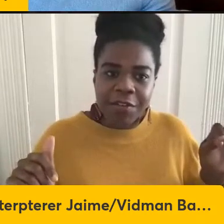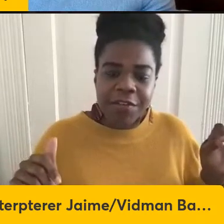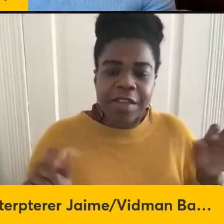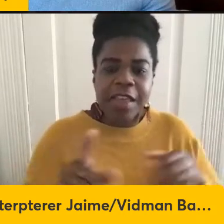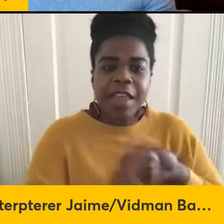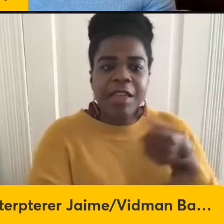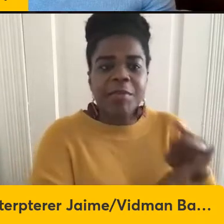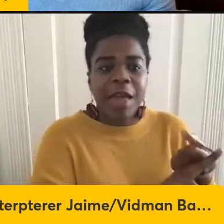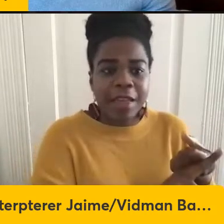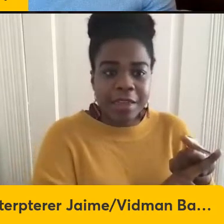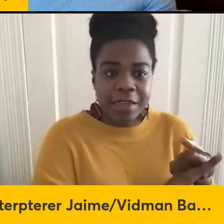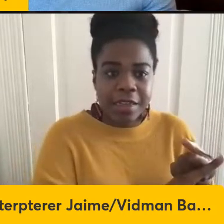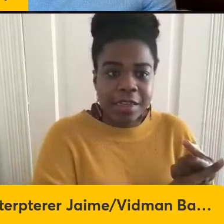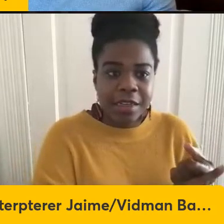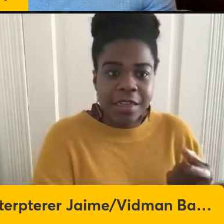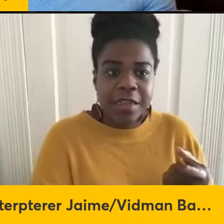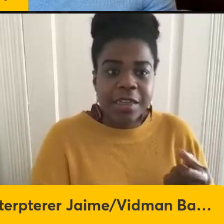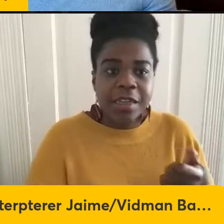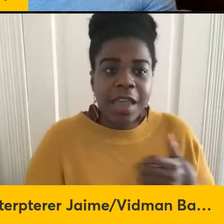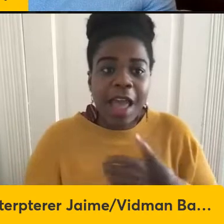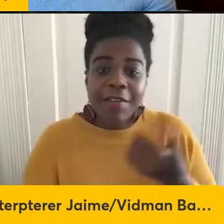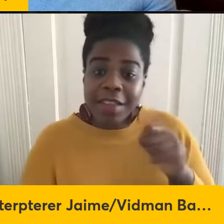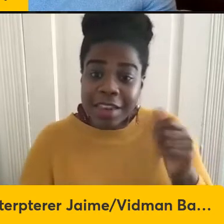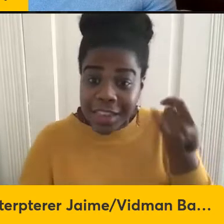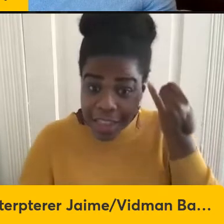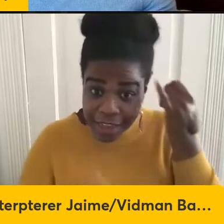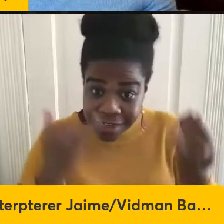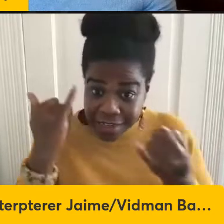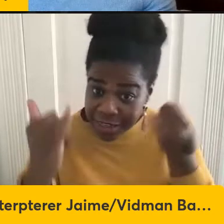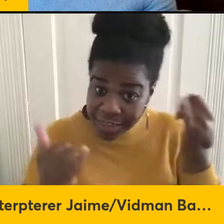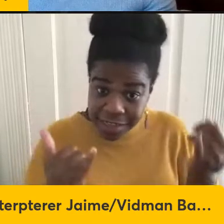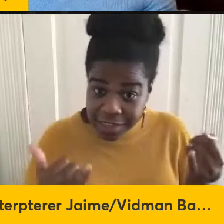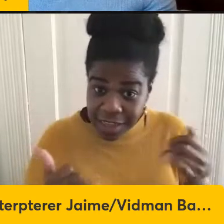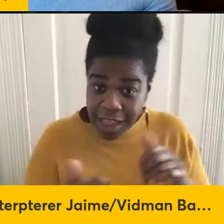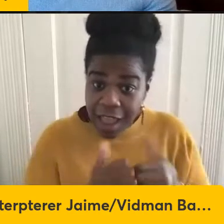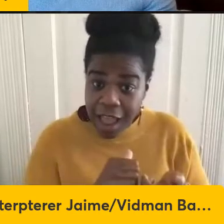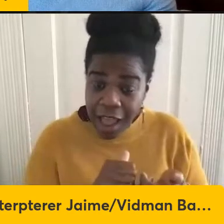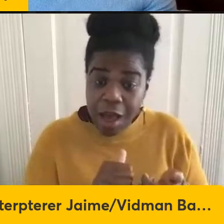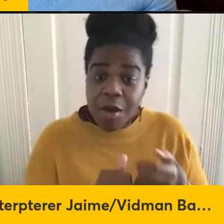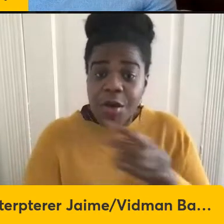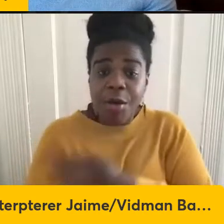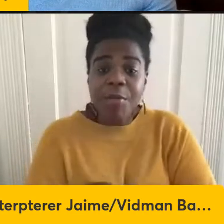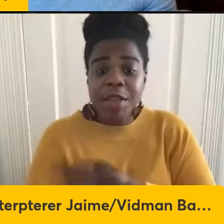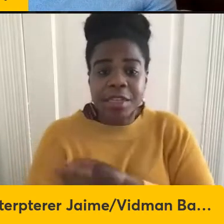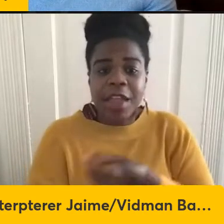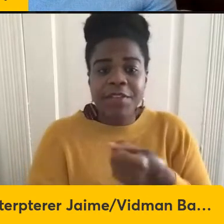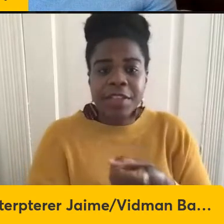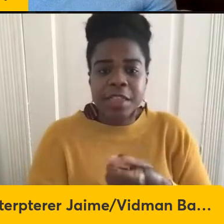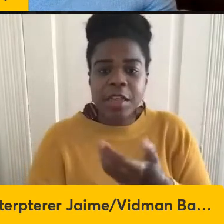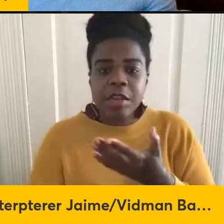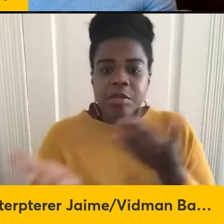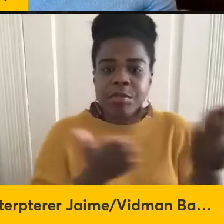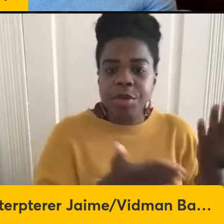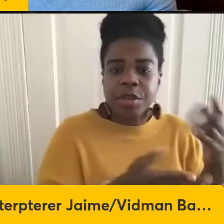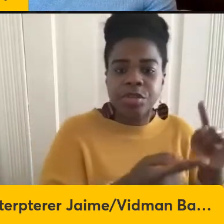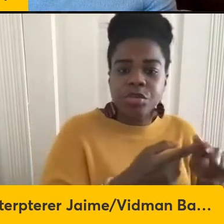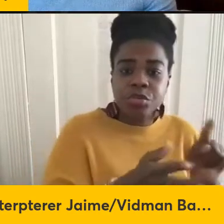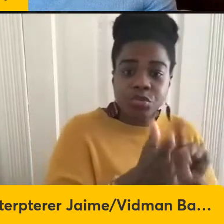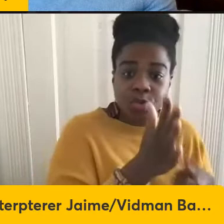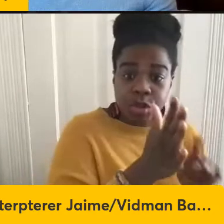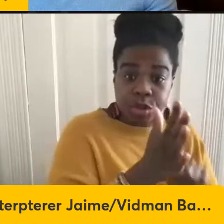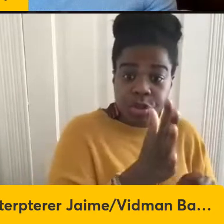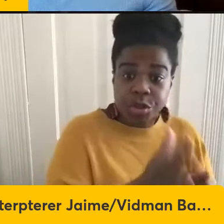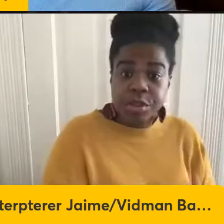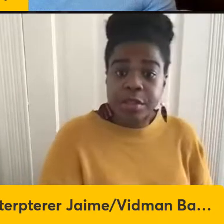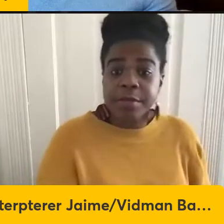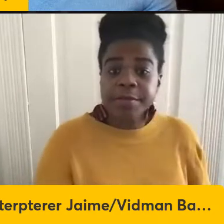impacts? Do you have any ideas of about how to bring patient advocacy to the research sectors?